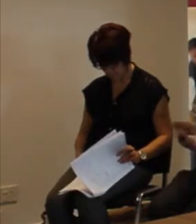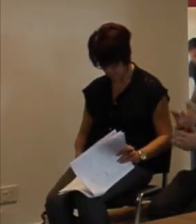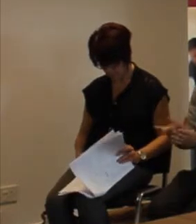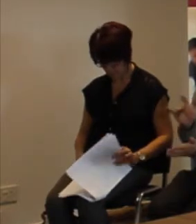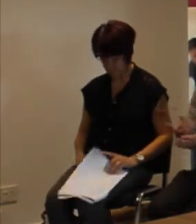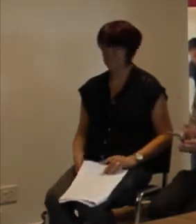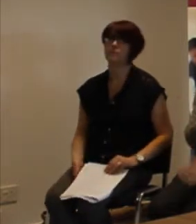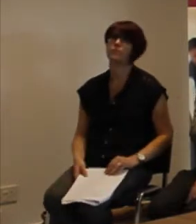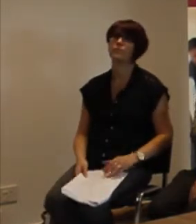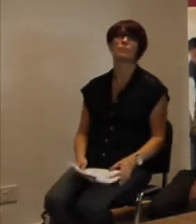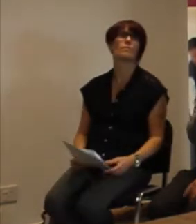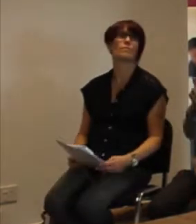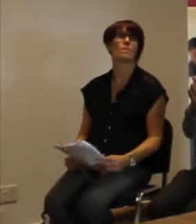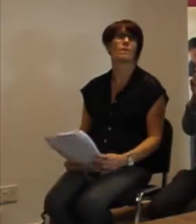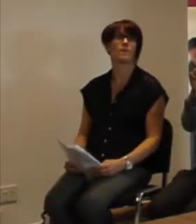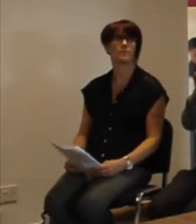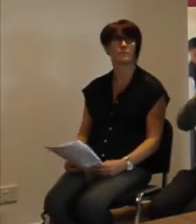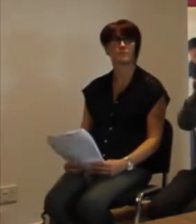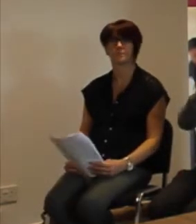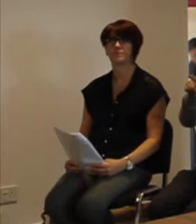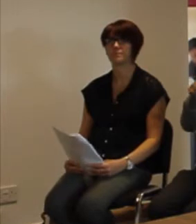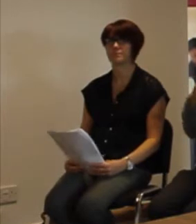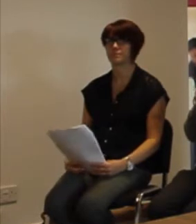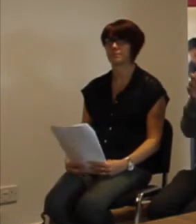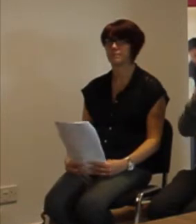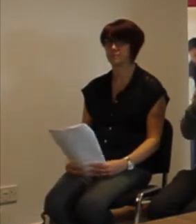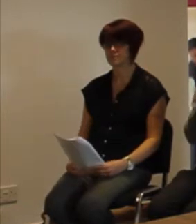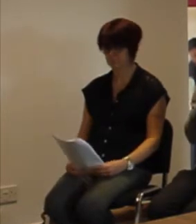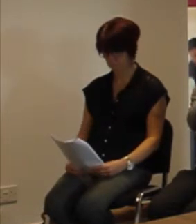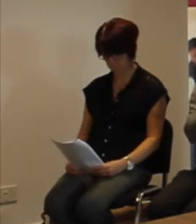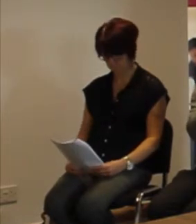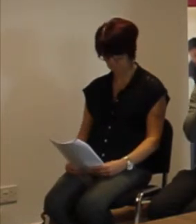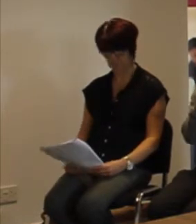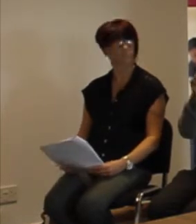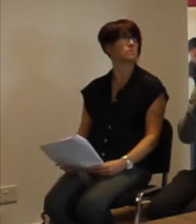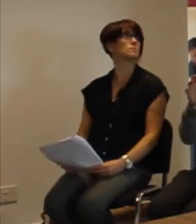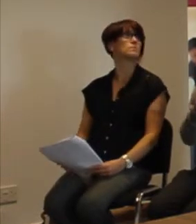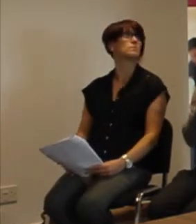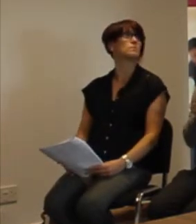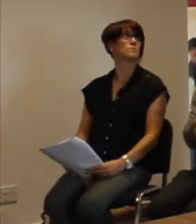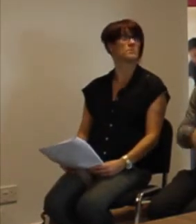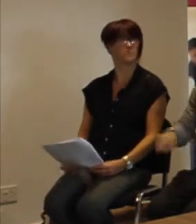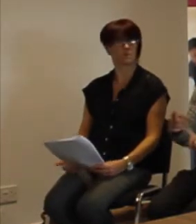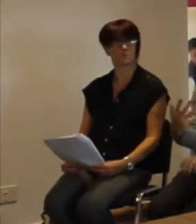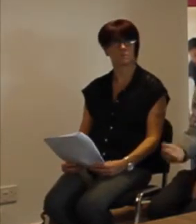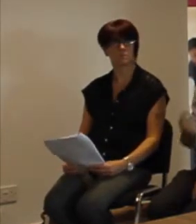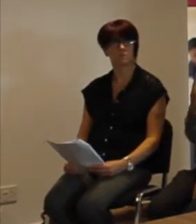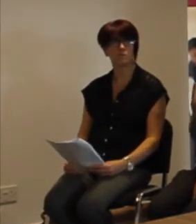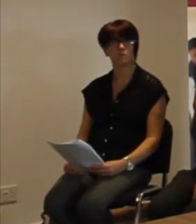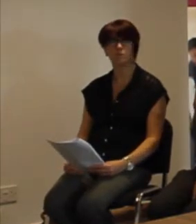see it's purple. They're purple now, so if you've got purple things, then you know you're on the right track. So make sure you've got one of those. And